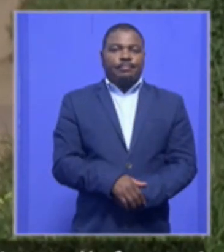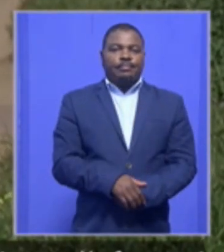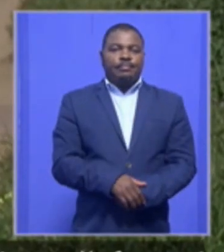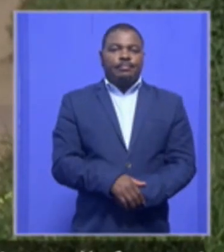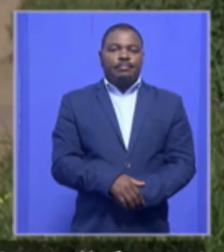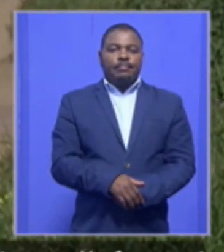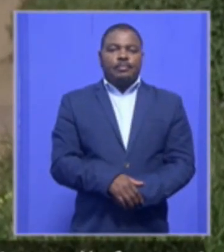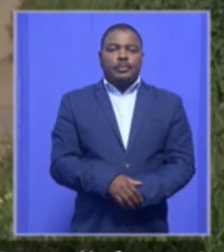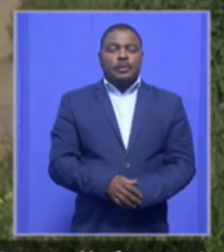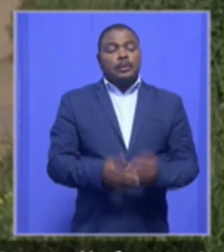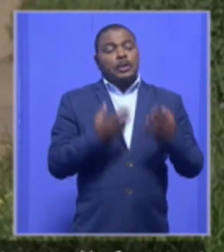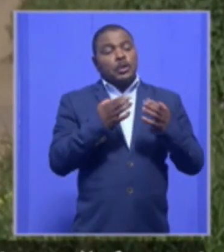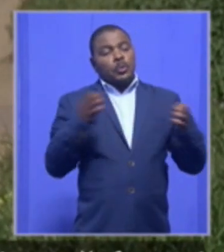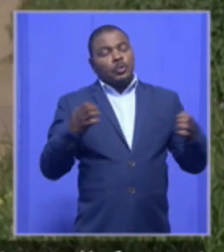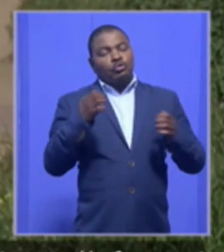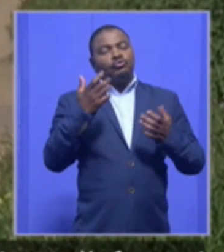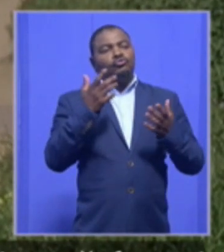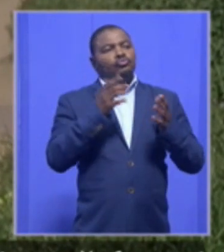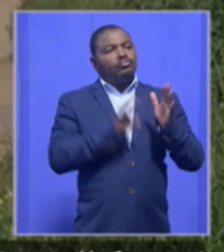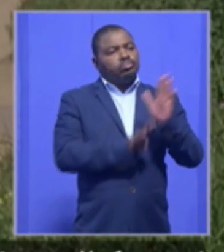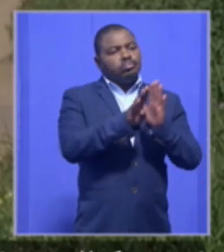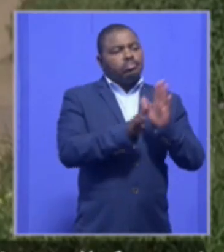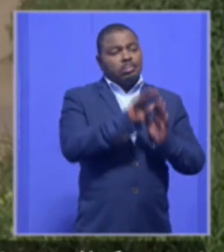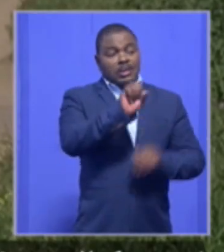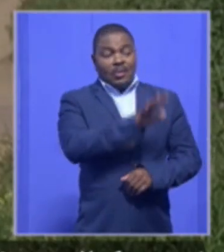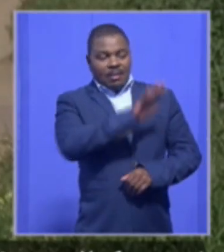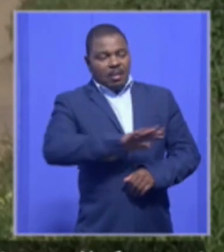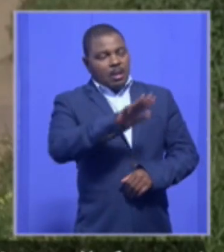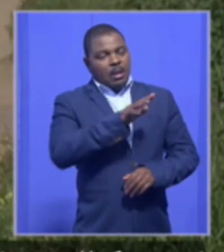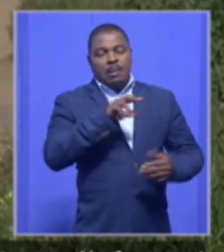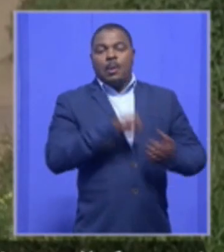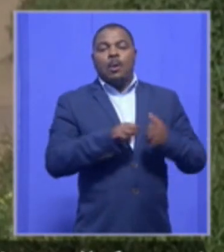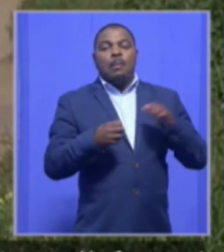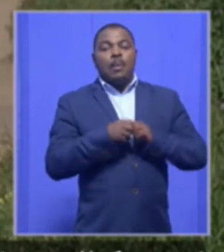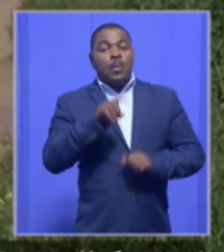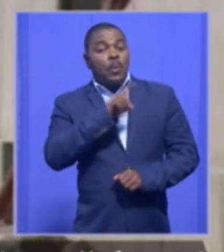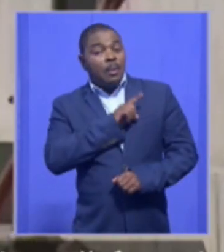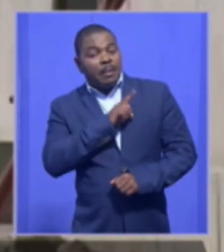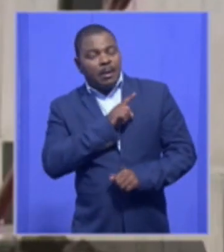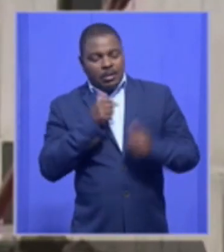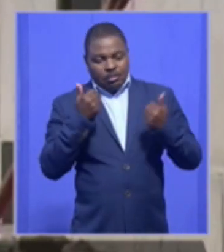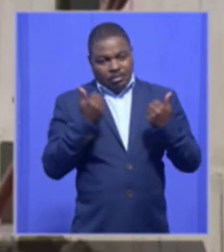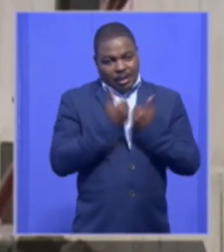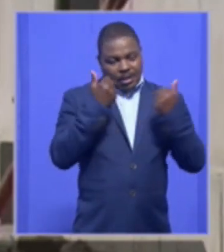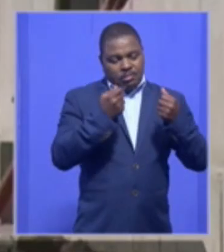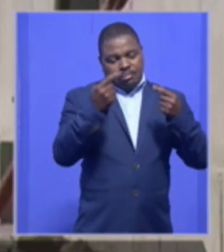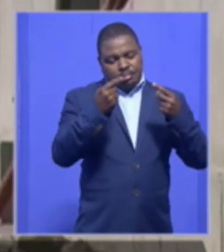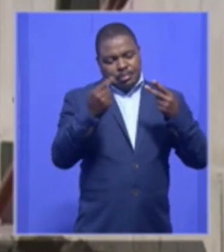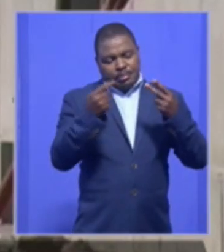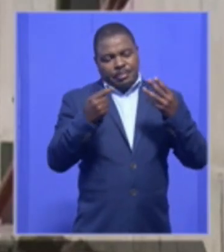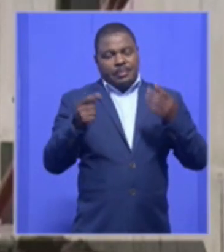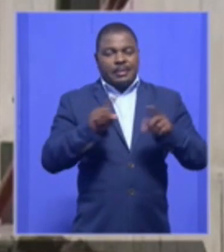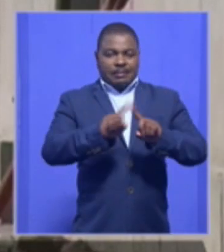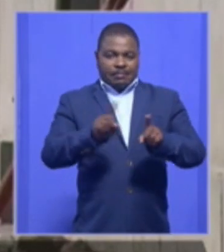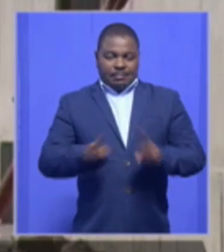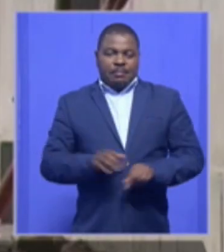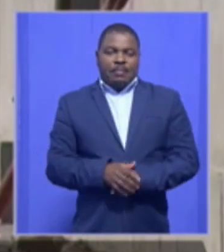Metheo kgoparara ye mengwe mo nageng e mathateng e eme ka lebaka la ditlhotlho tša go fapafapana gomme